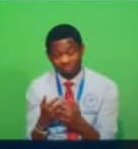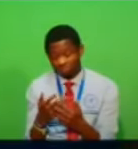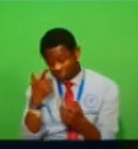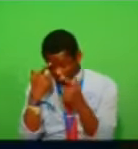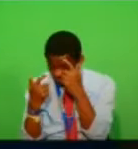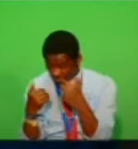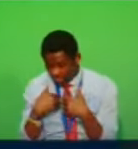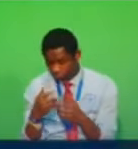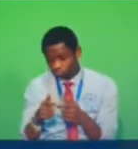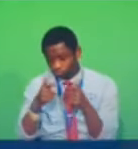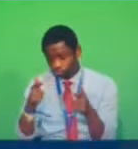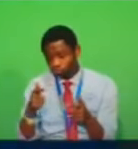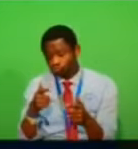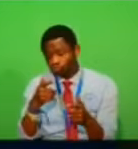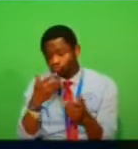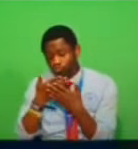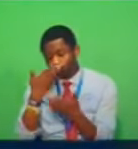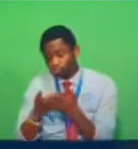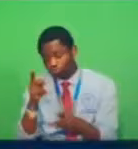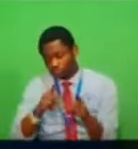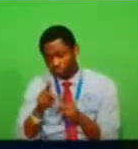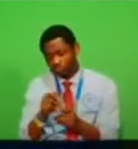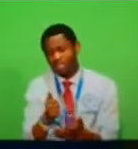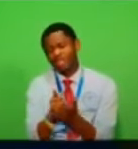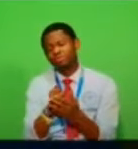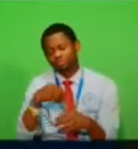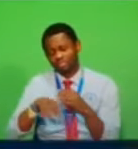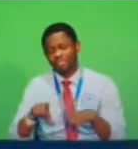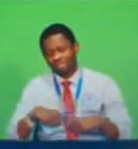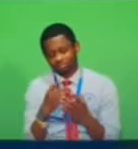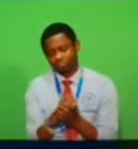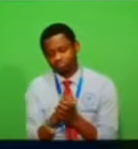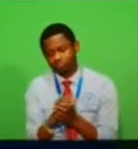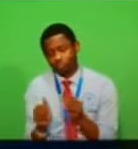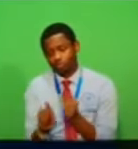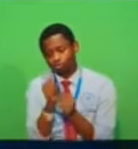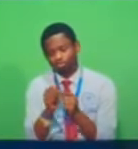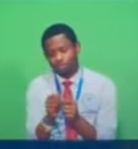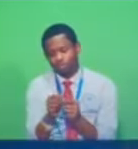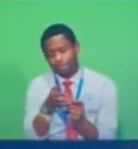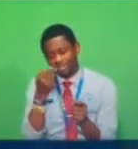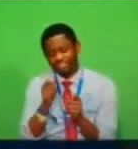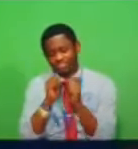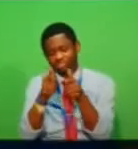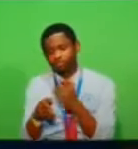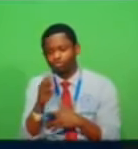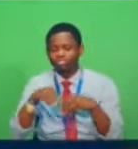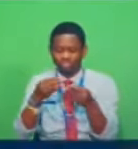that, I managed by the grace of God to avoid all the trivialities of young